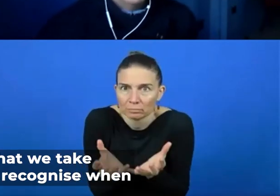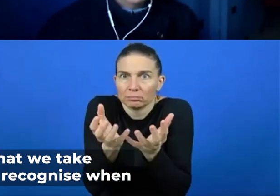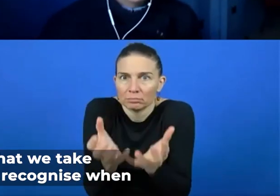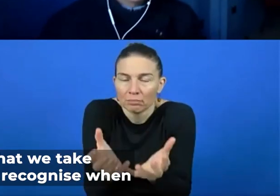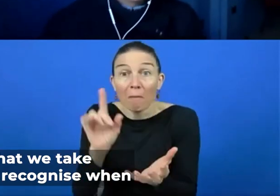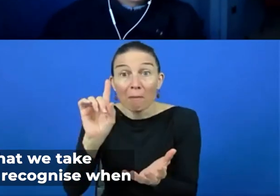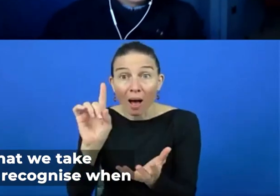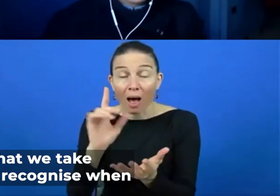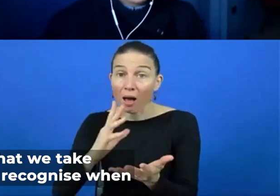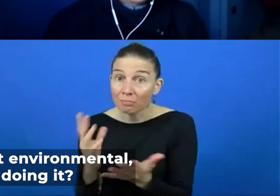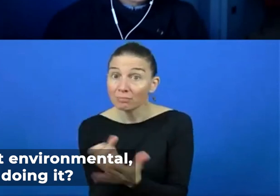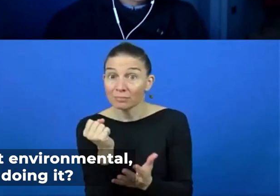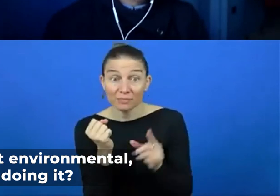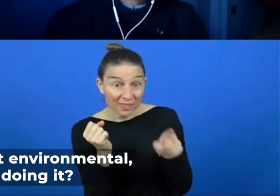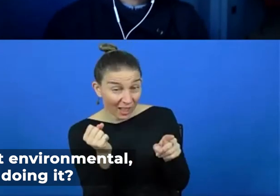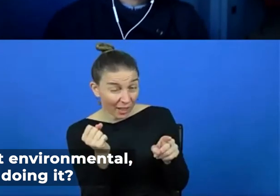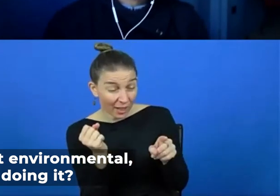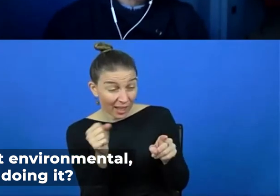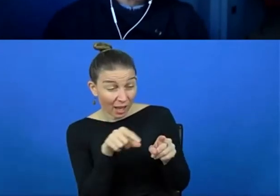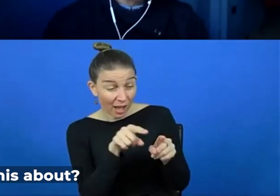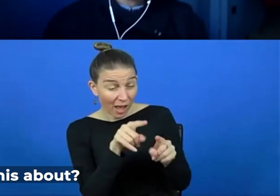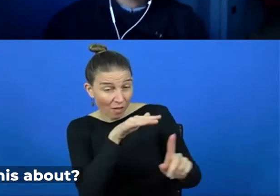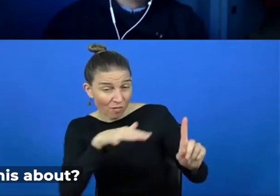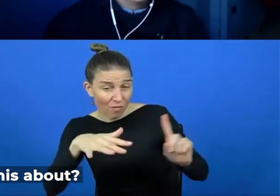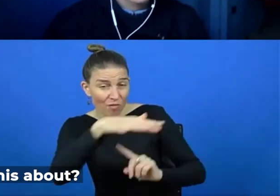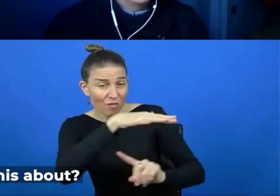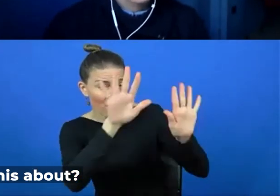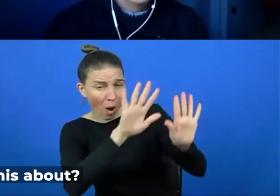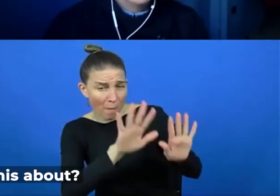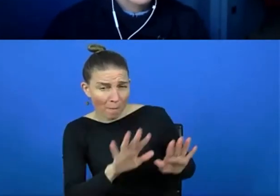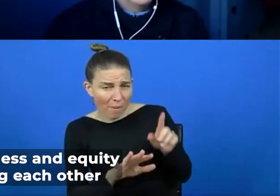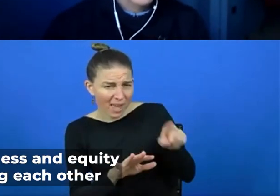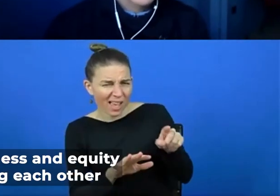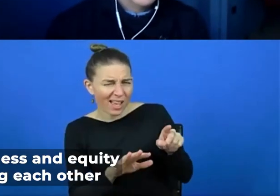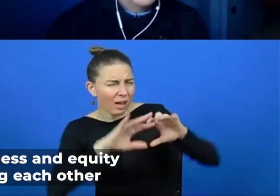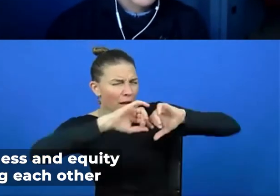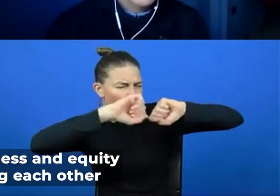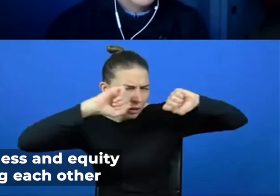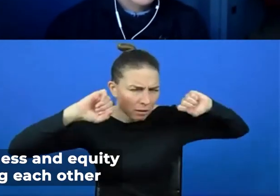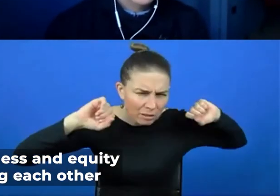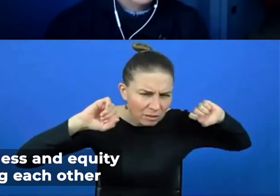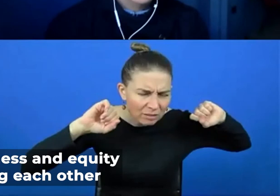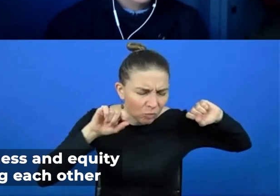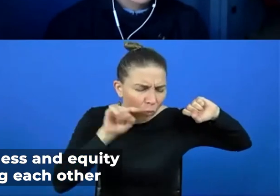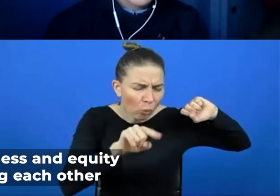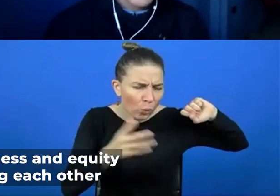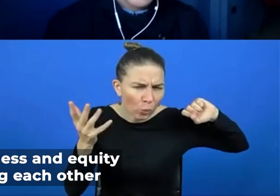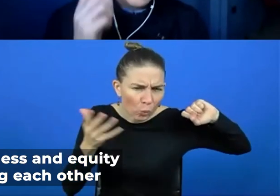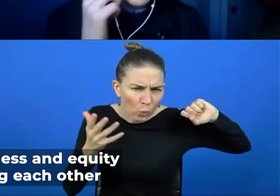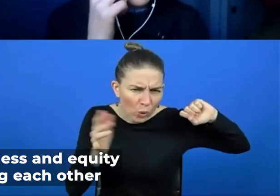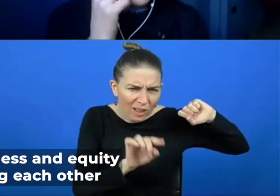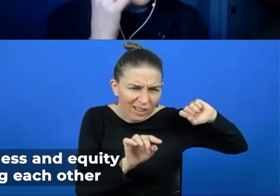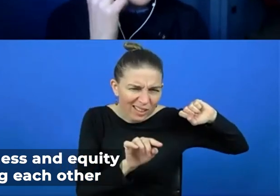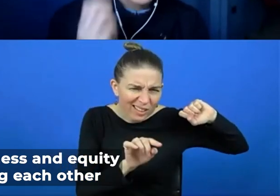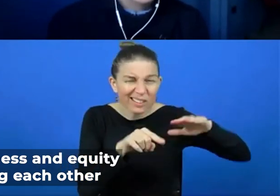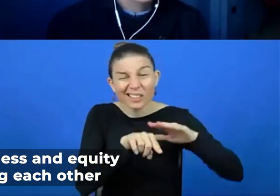opportunity to recognize, when we're talking about environmental, why are we doing this? What is all this about? It's all about fairness